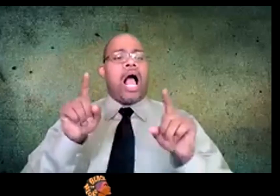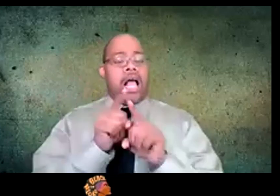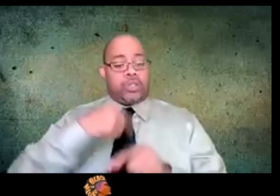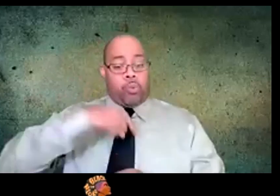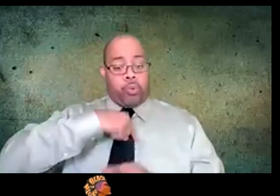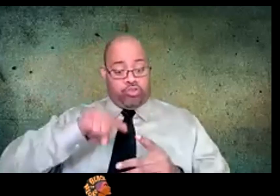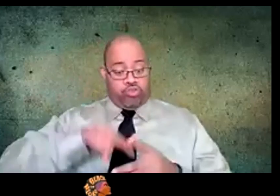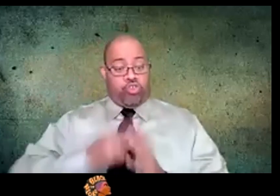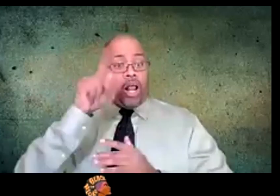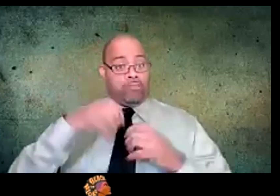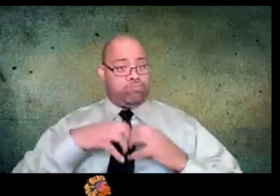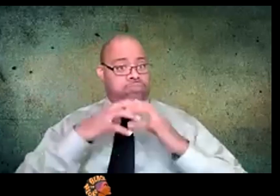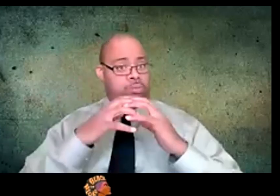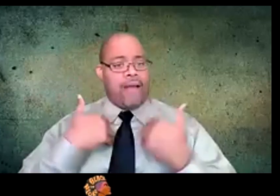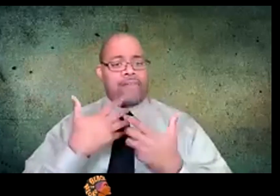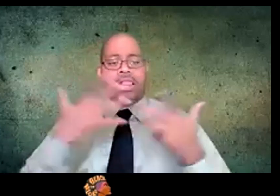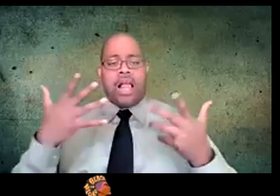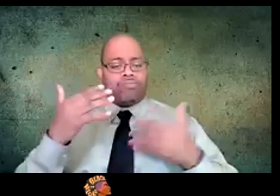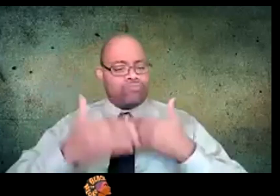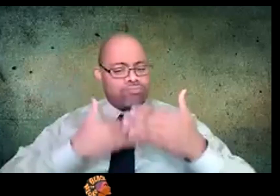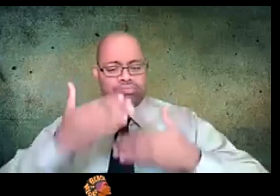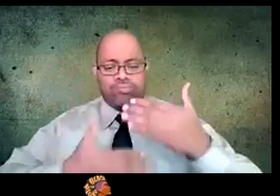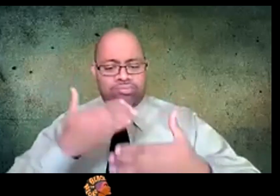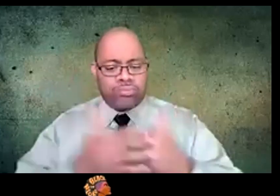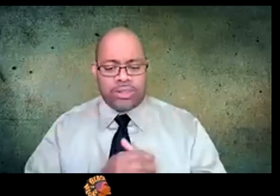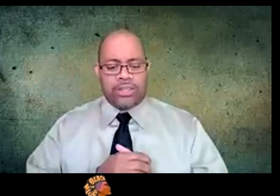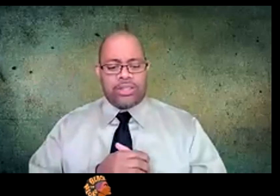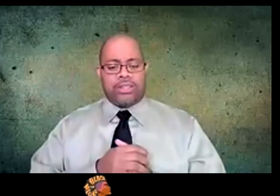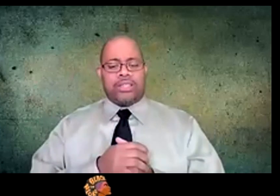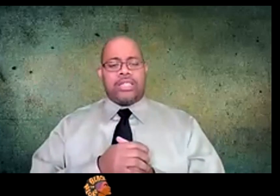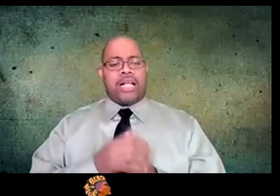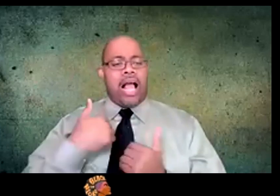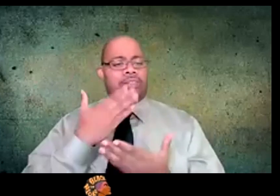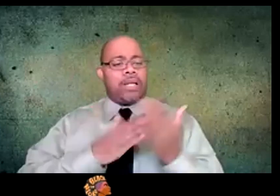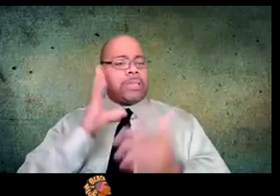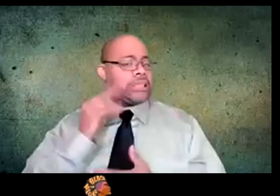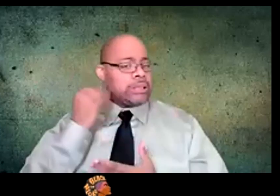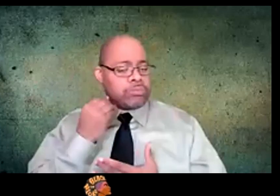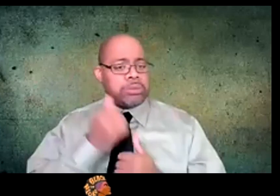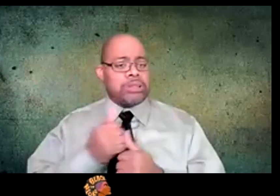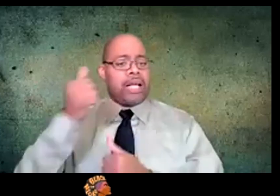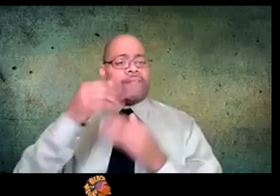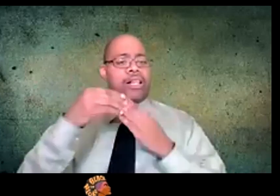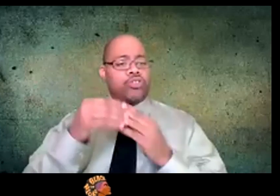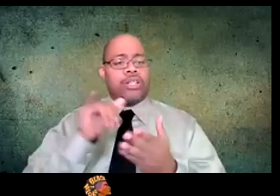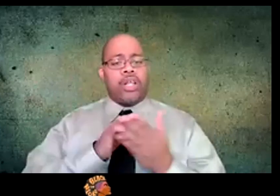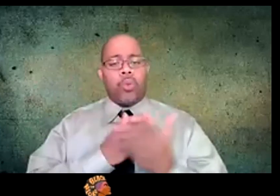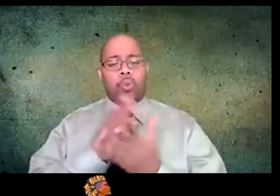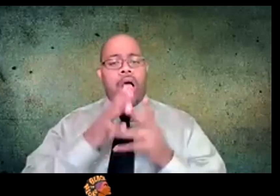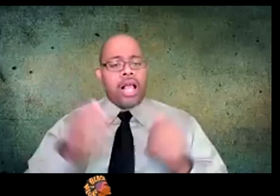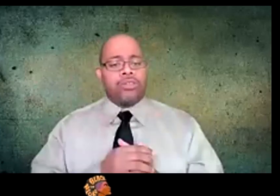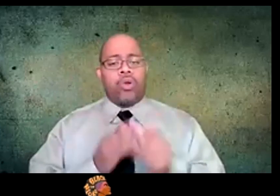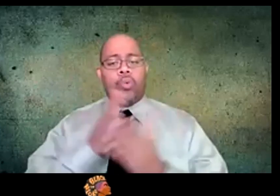startup mode, we have a lot of senior, sort of seasoned leaders who have been through a lot throughout